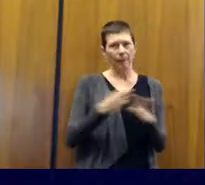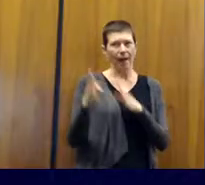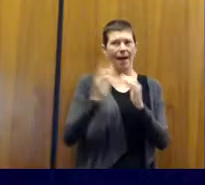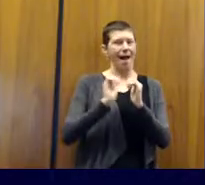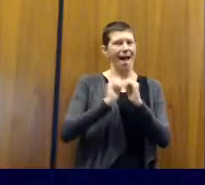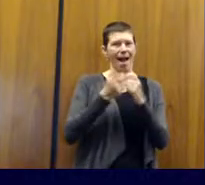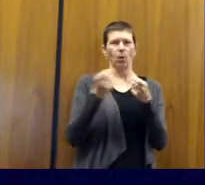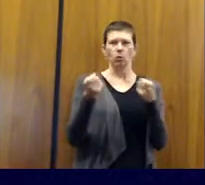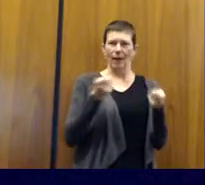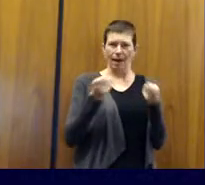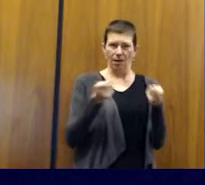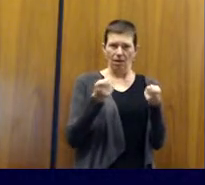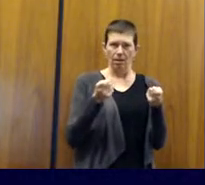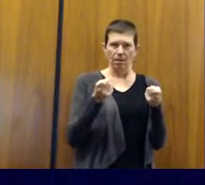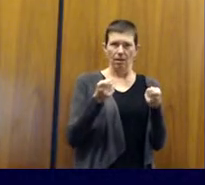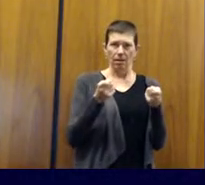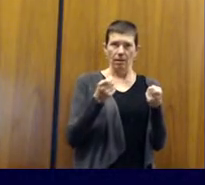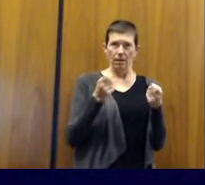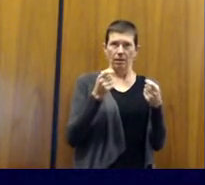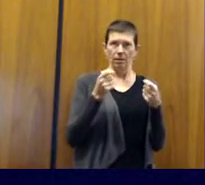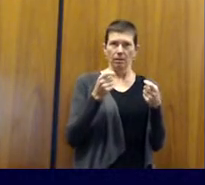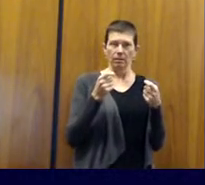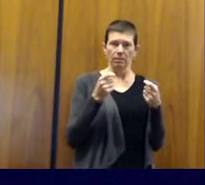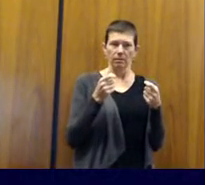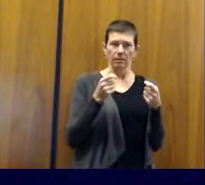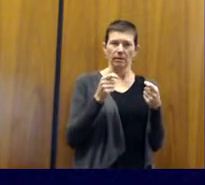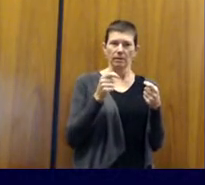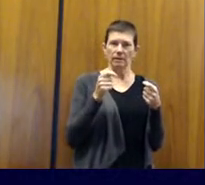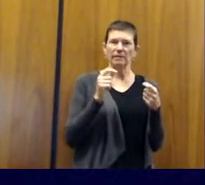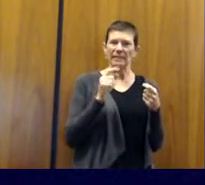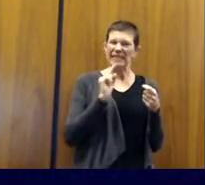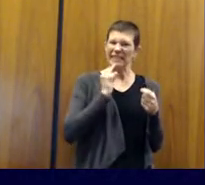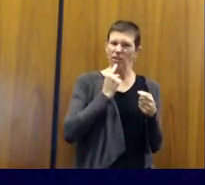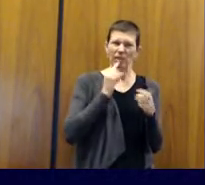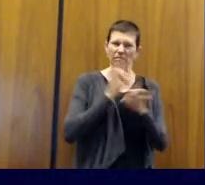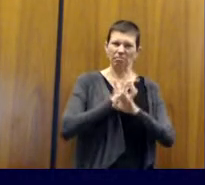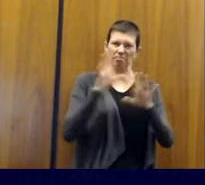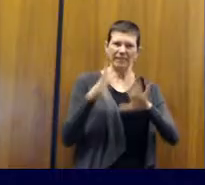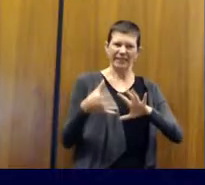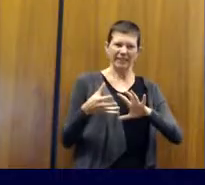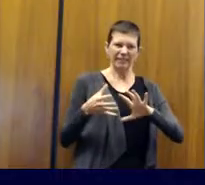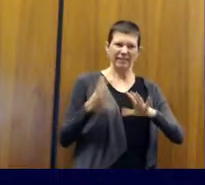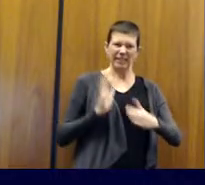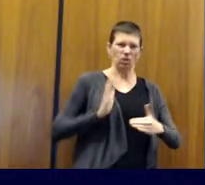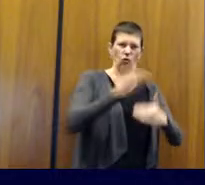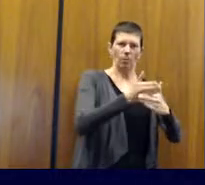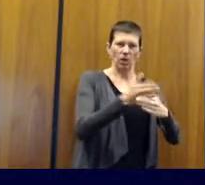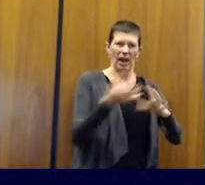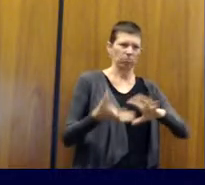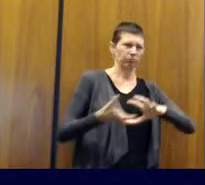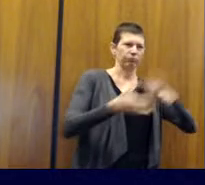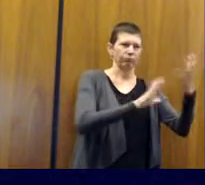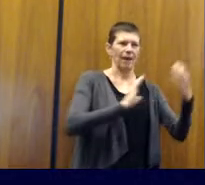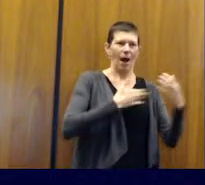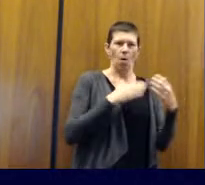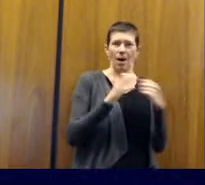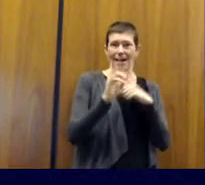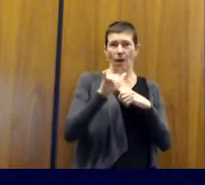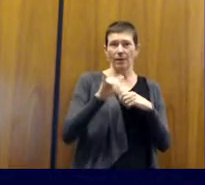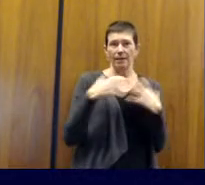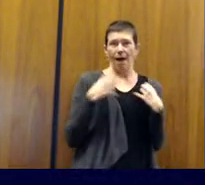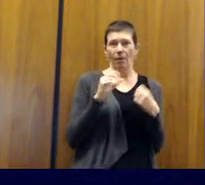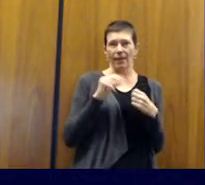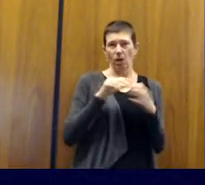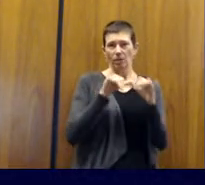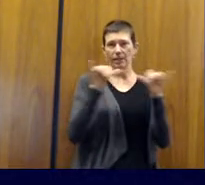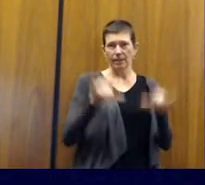to handle significant disruption and dismantling of our county's healthcare system and the